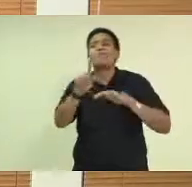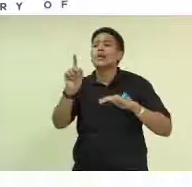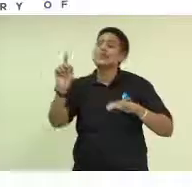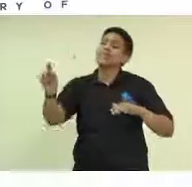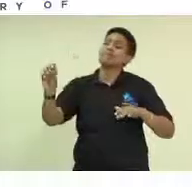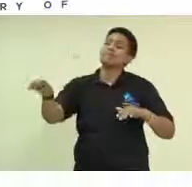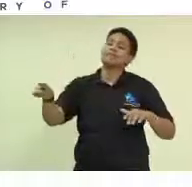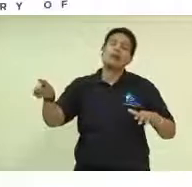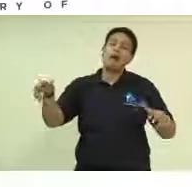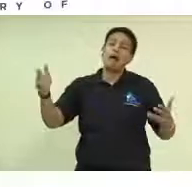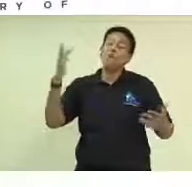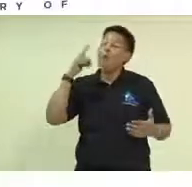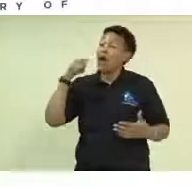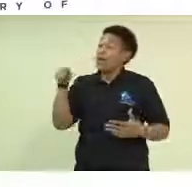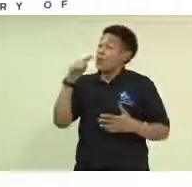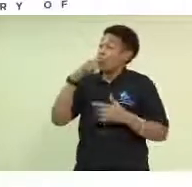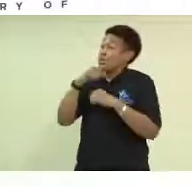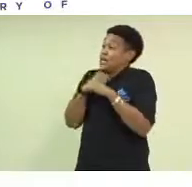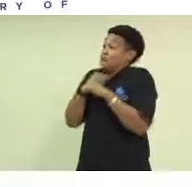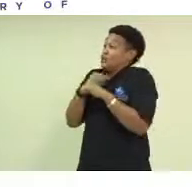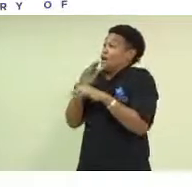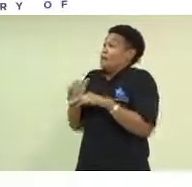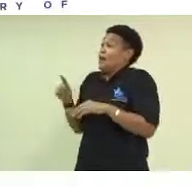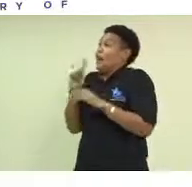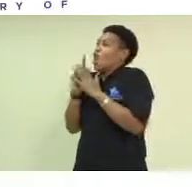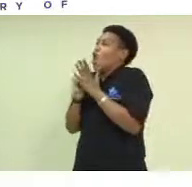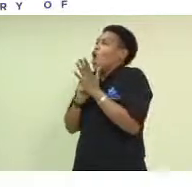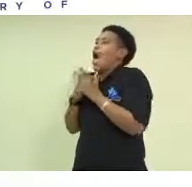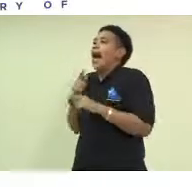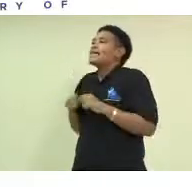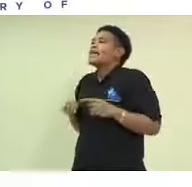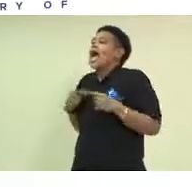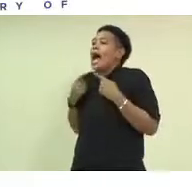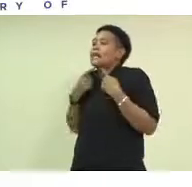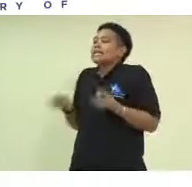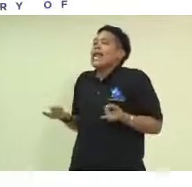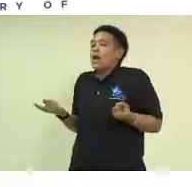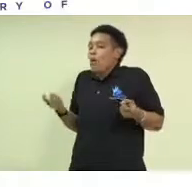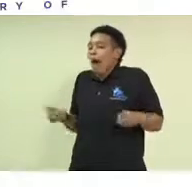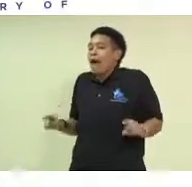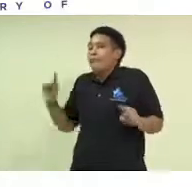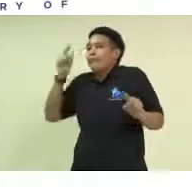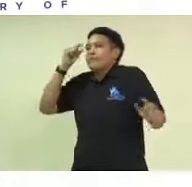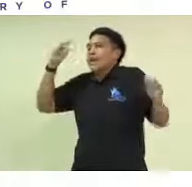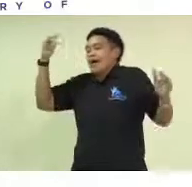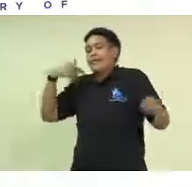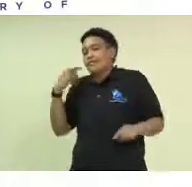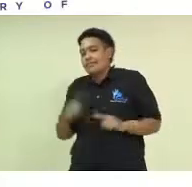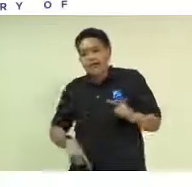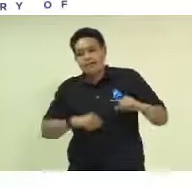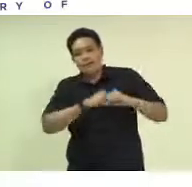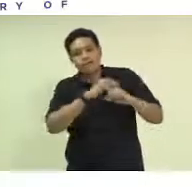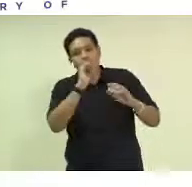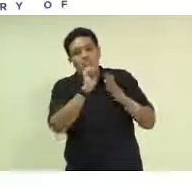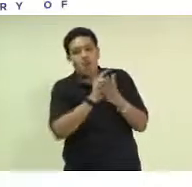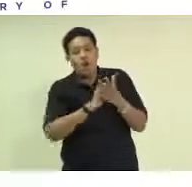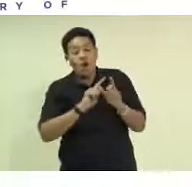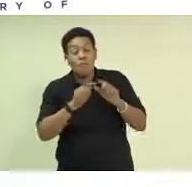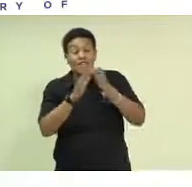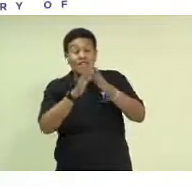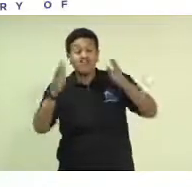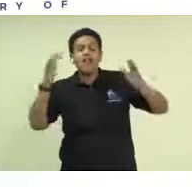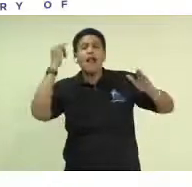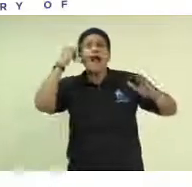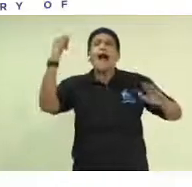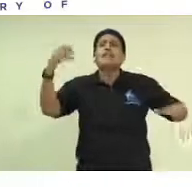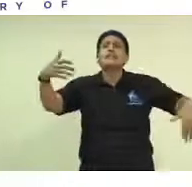because those are protected by law. But nevertheless, the general principle